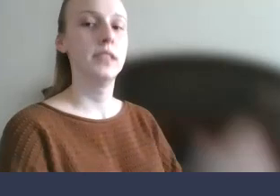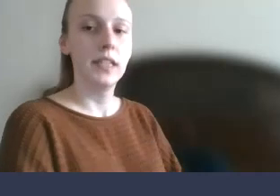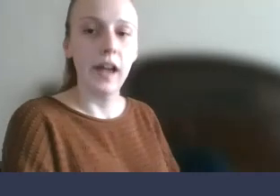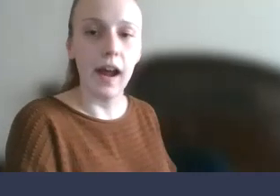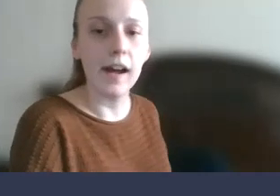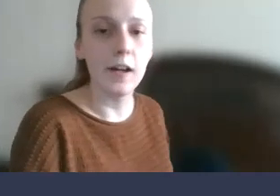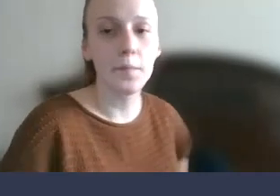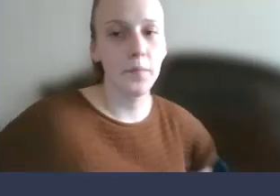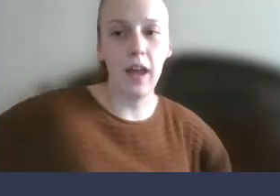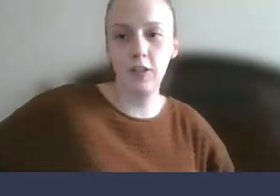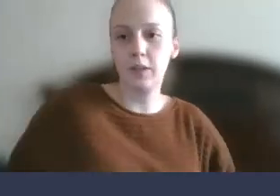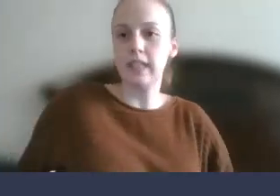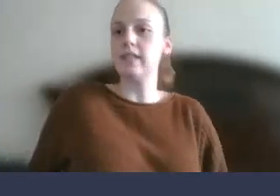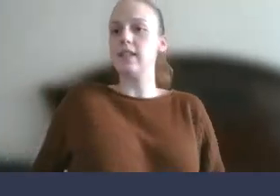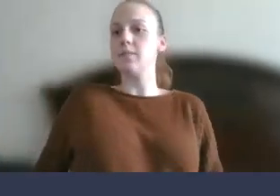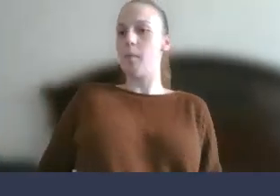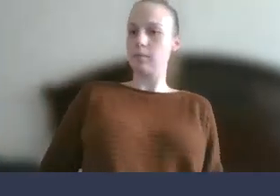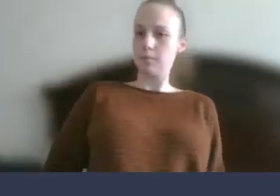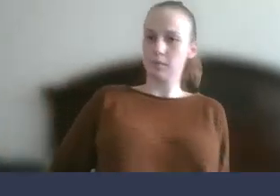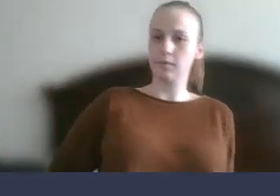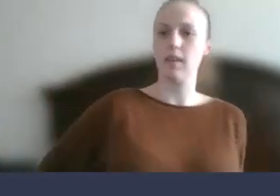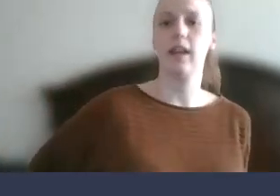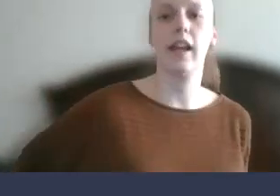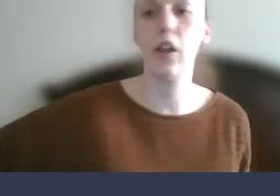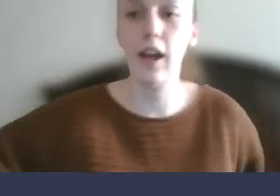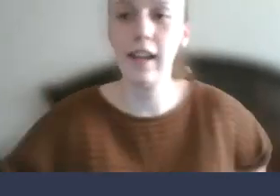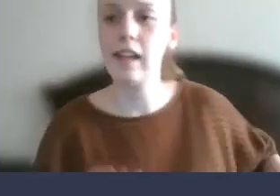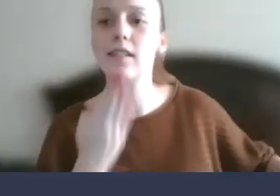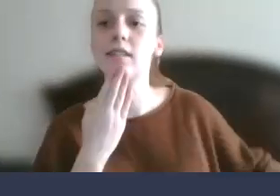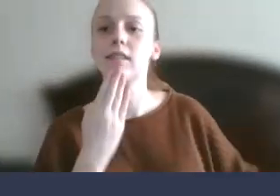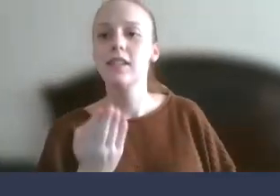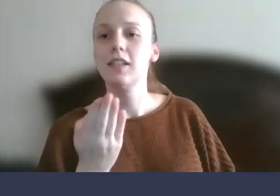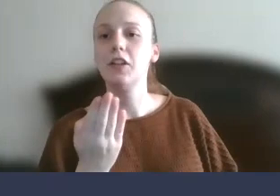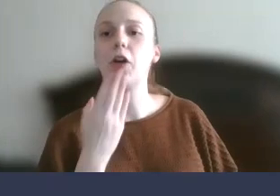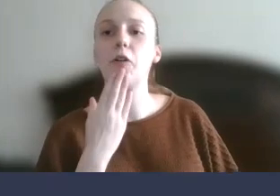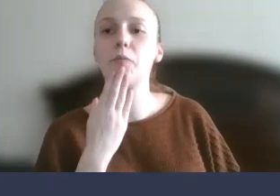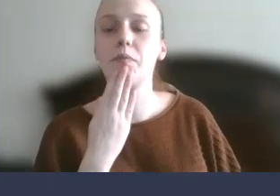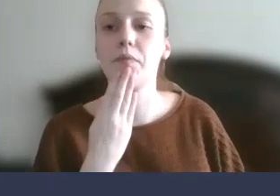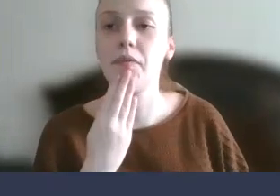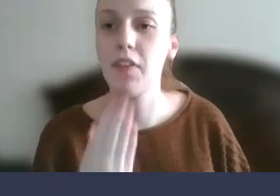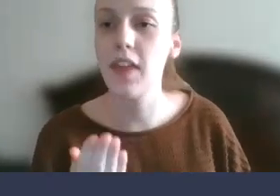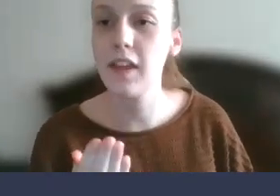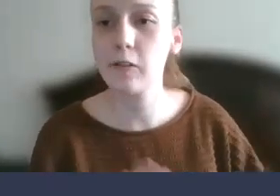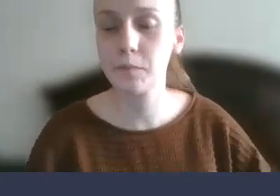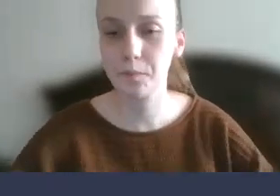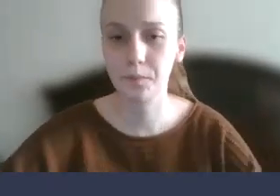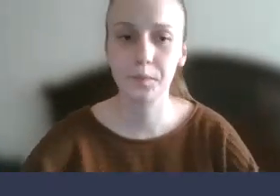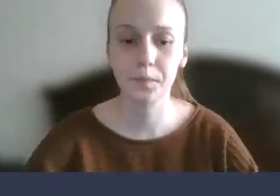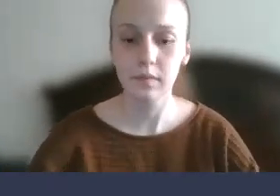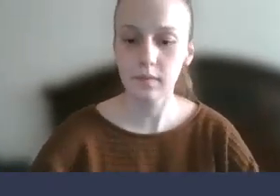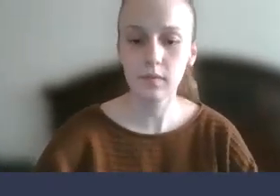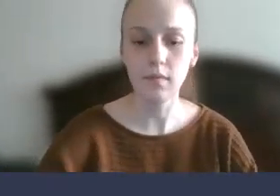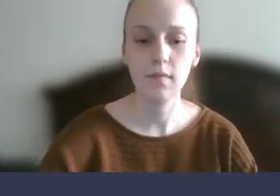you. That one's pretty easy. And again, a lot of kids know thank you.